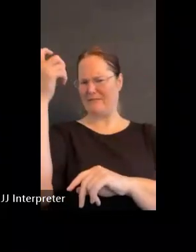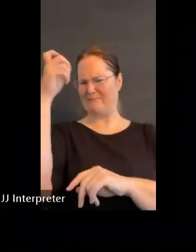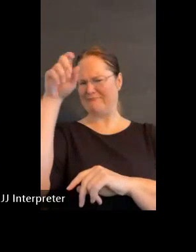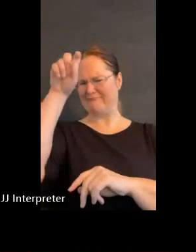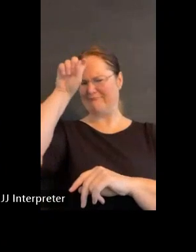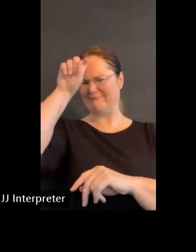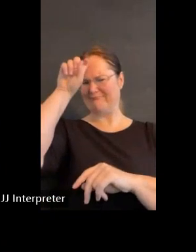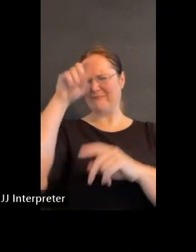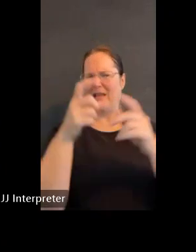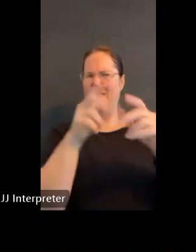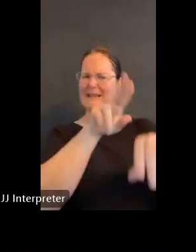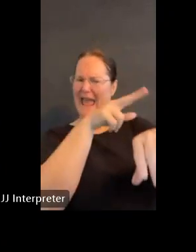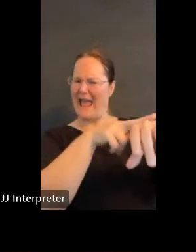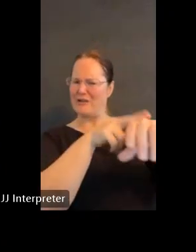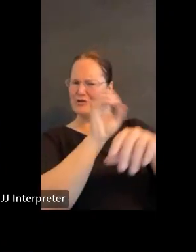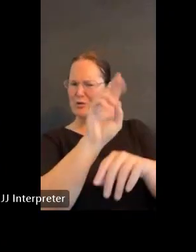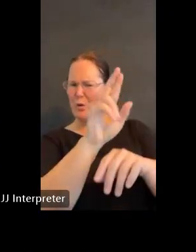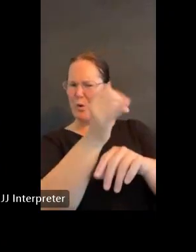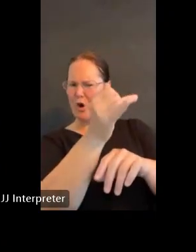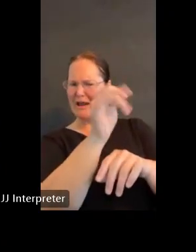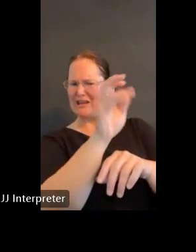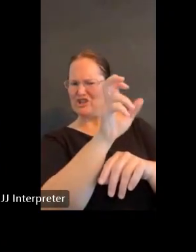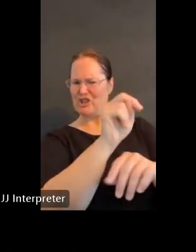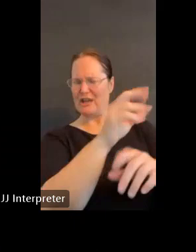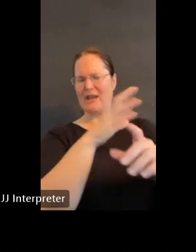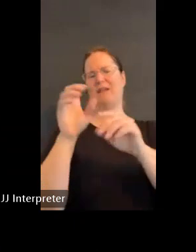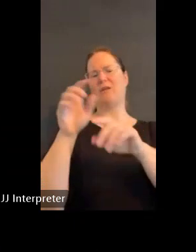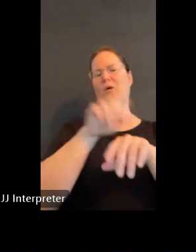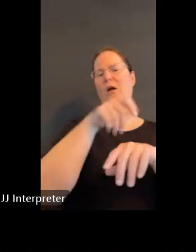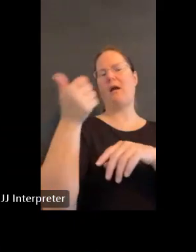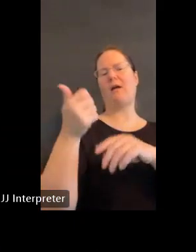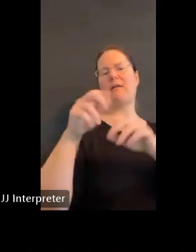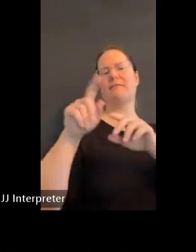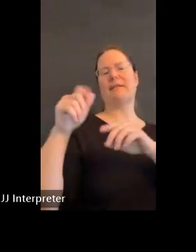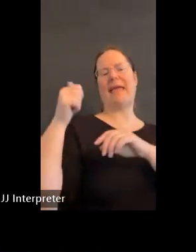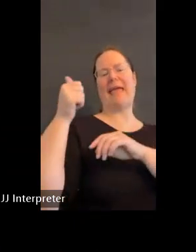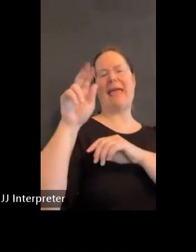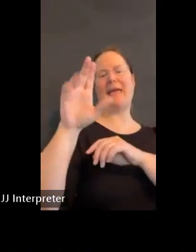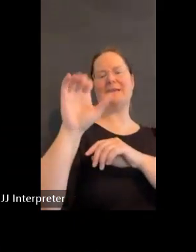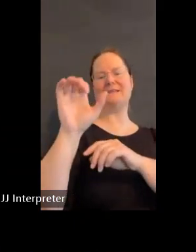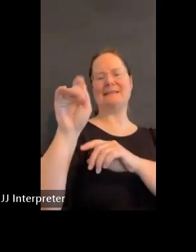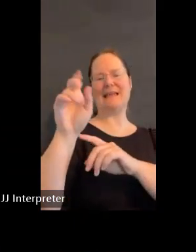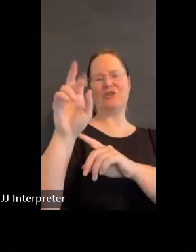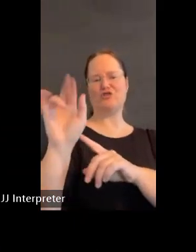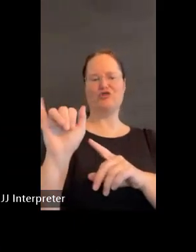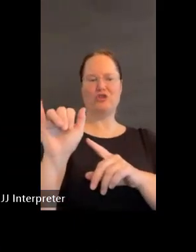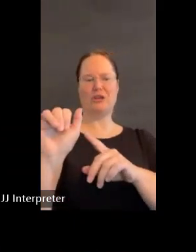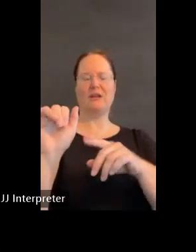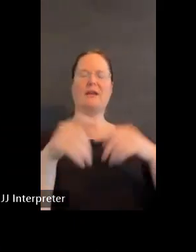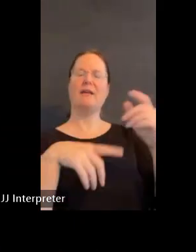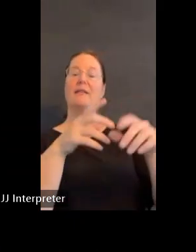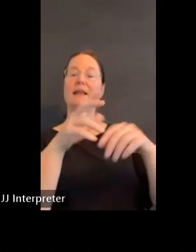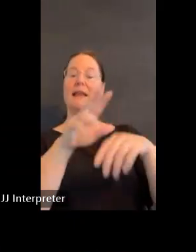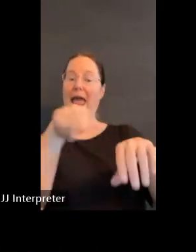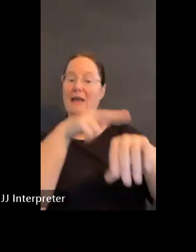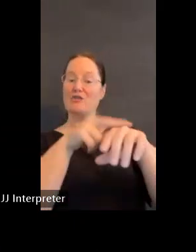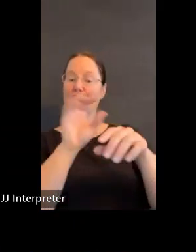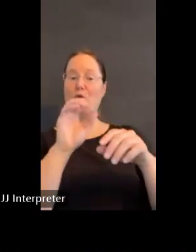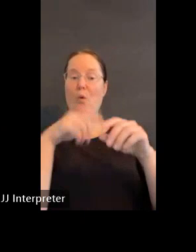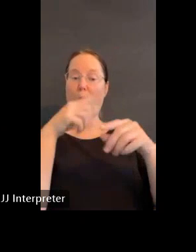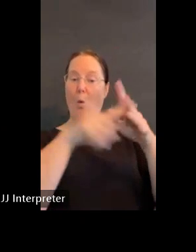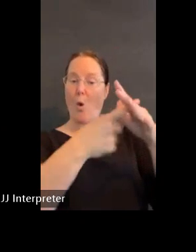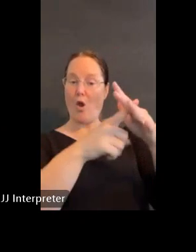And they are related, but national origin would be the country that you yourself are from, whereas ancestry would